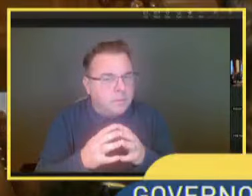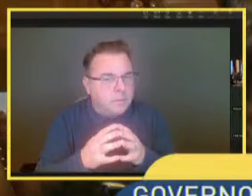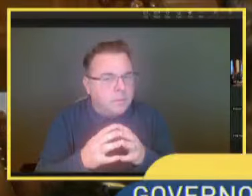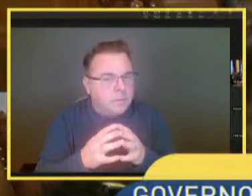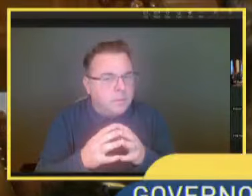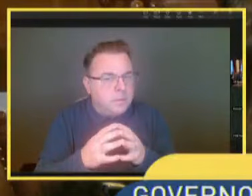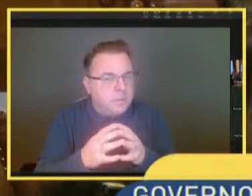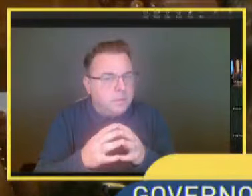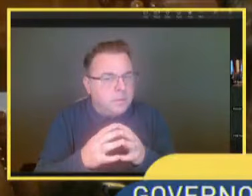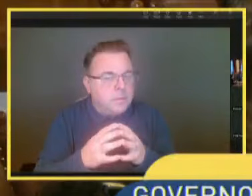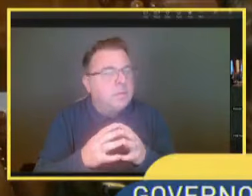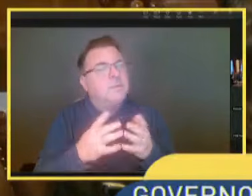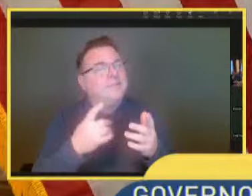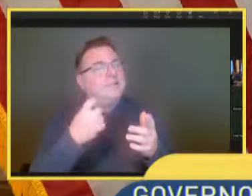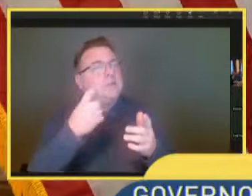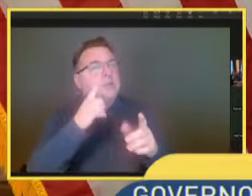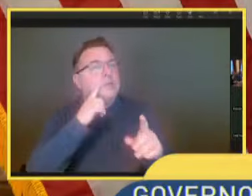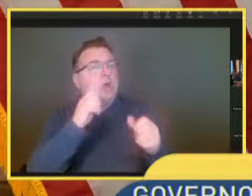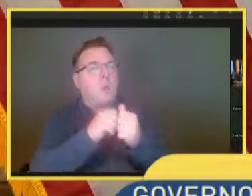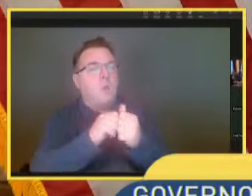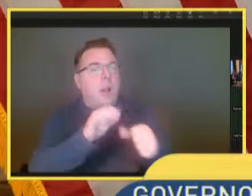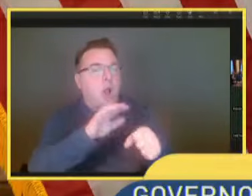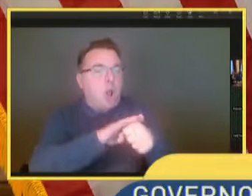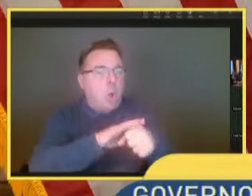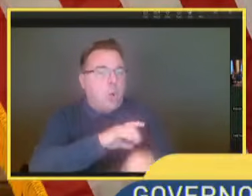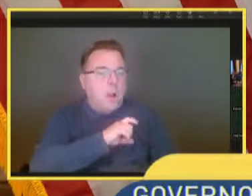local elected officials, local law enforcement, et cetera,